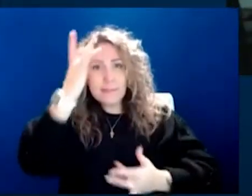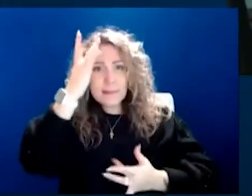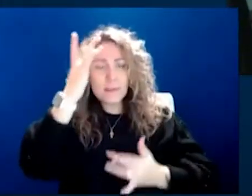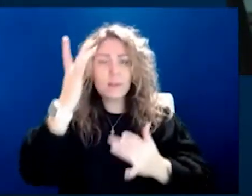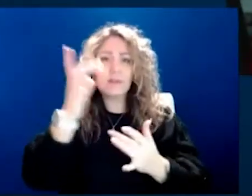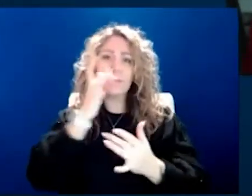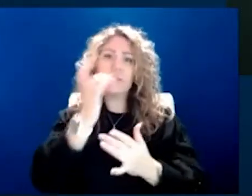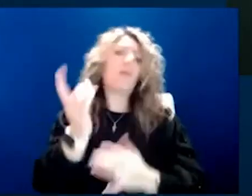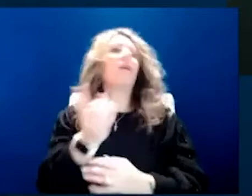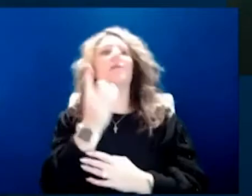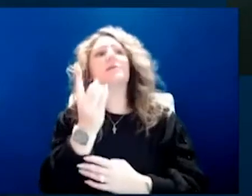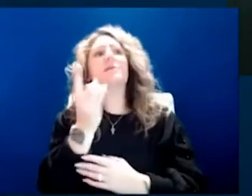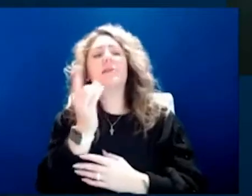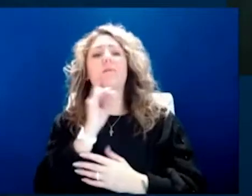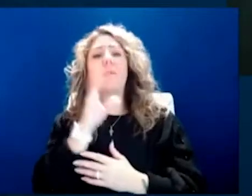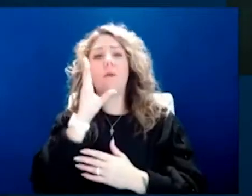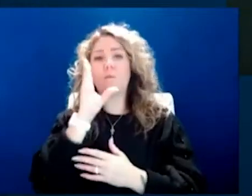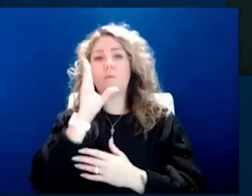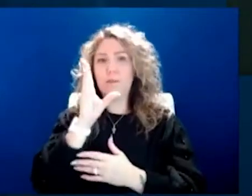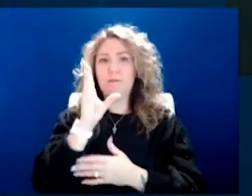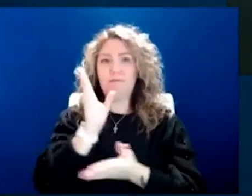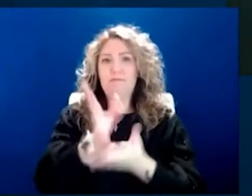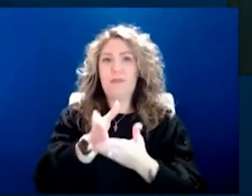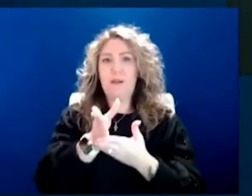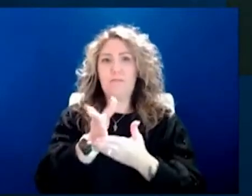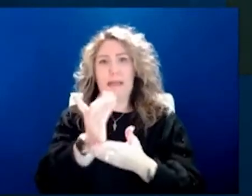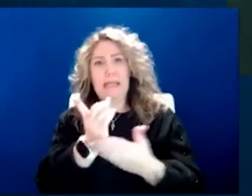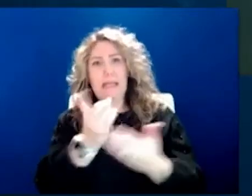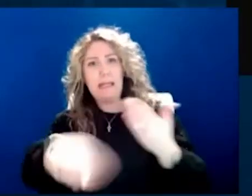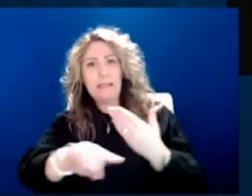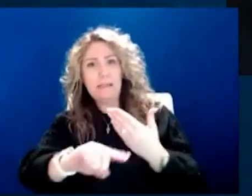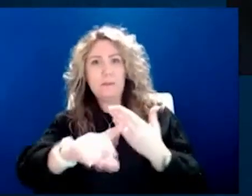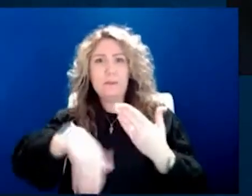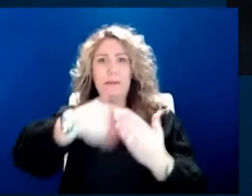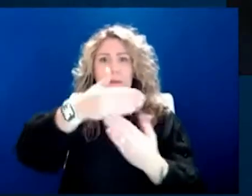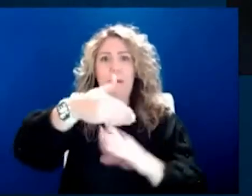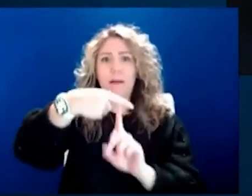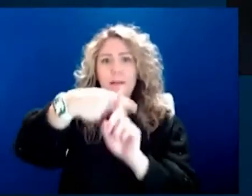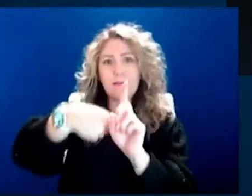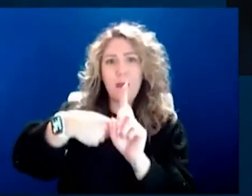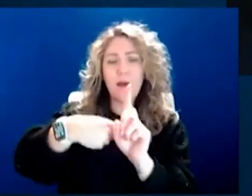is going to go away next week or next month. Like, we have to take this serious.